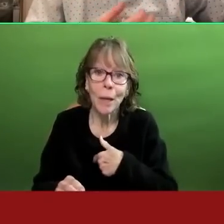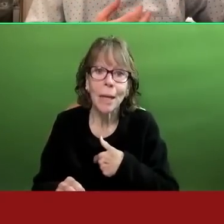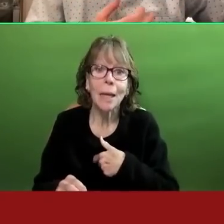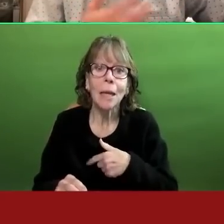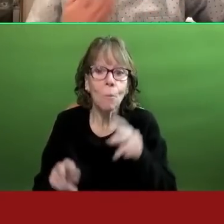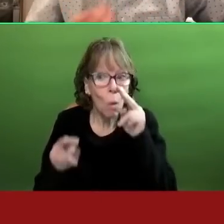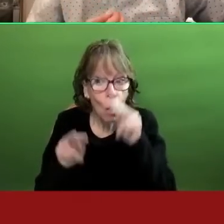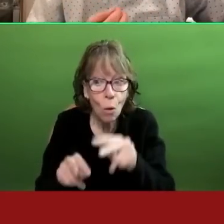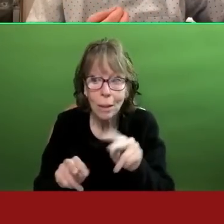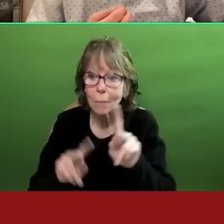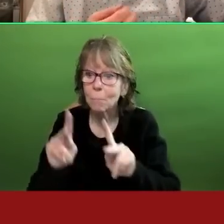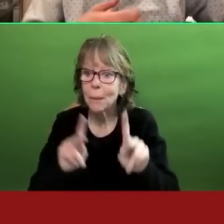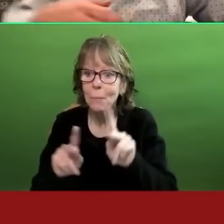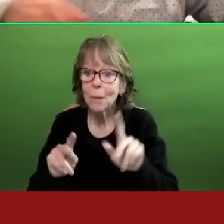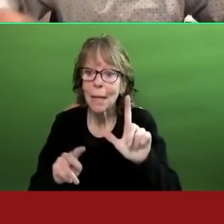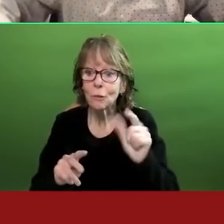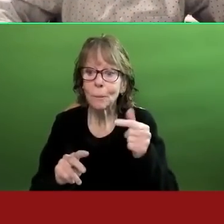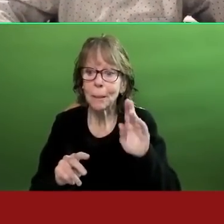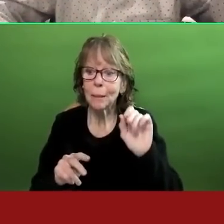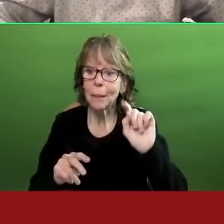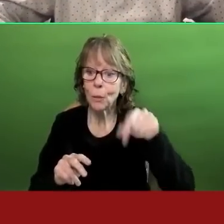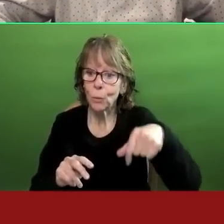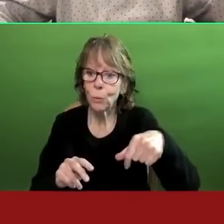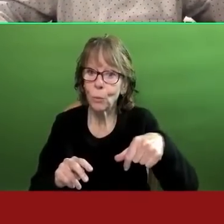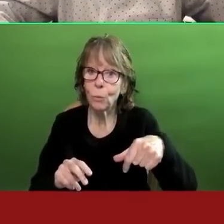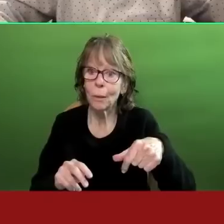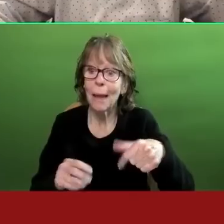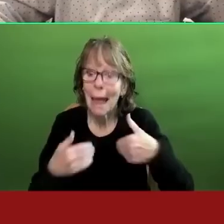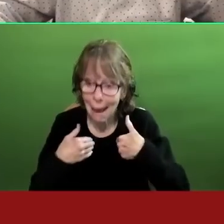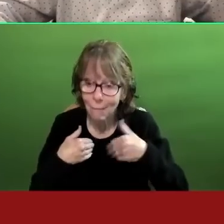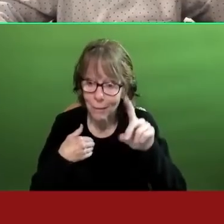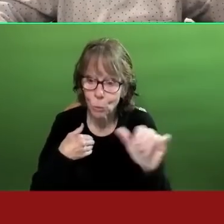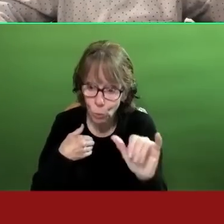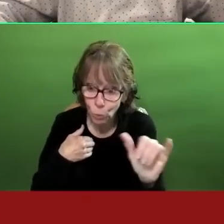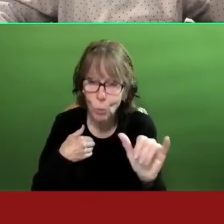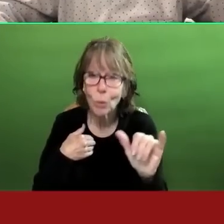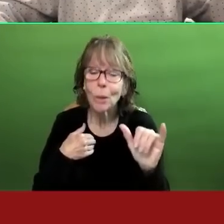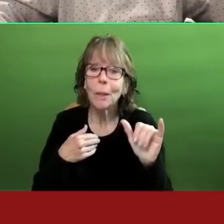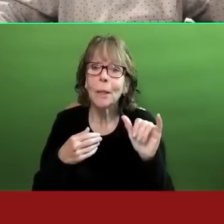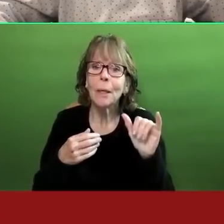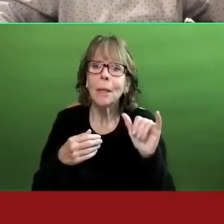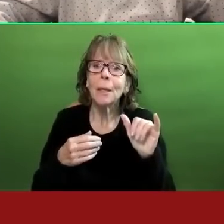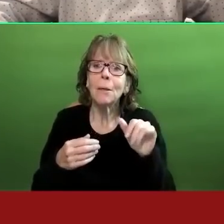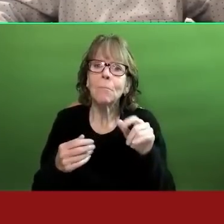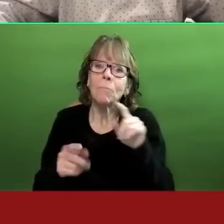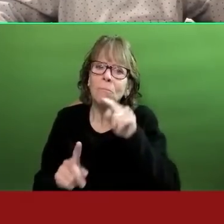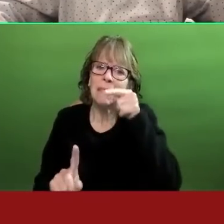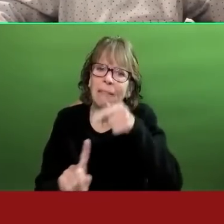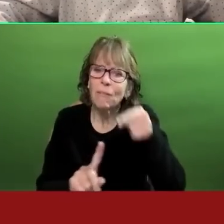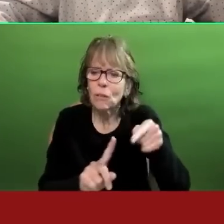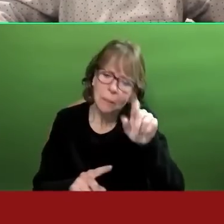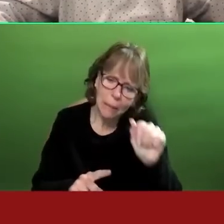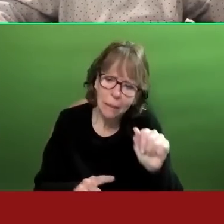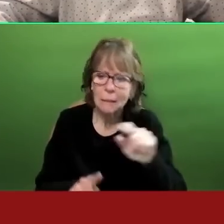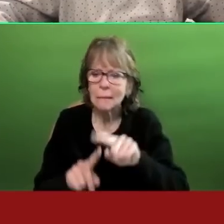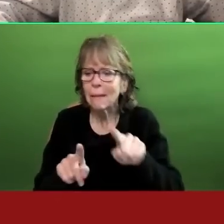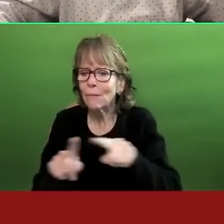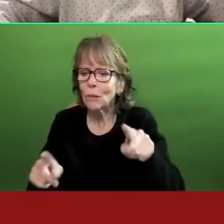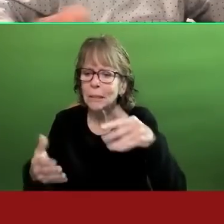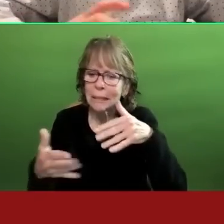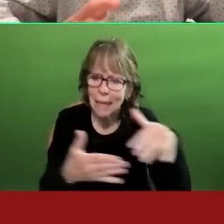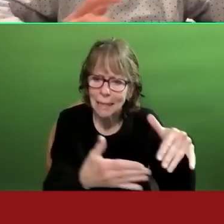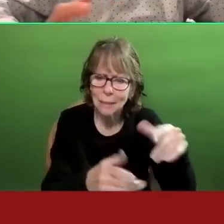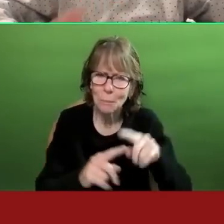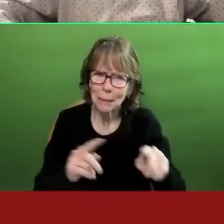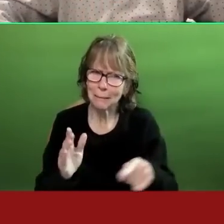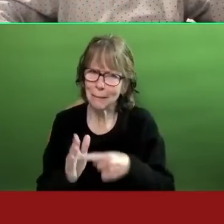in more studies. But also, sometimes those studies have problems in terms of maintaining anonymity. So I